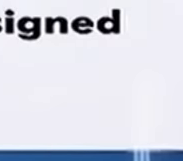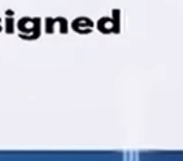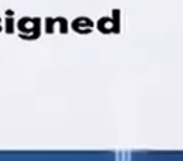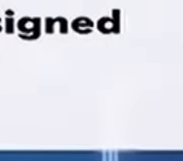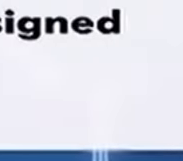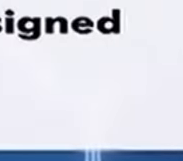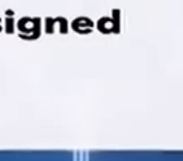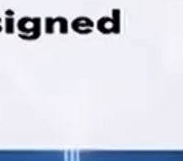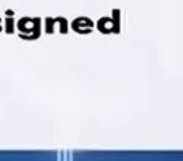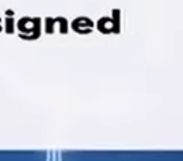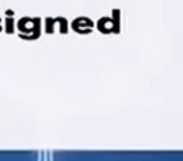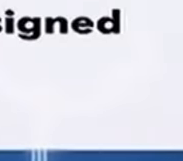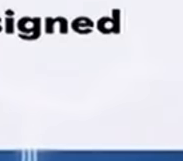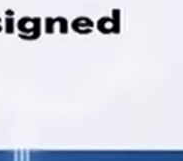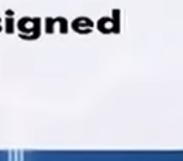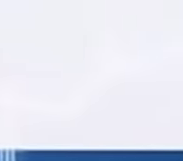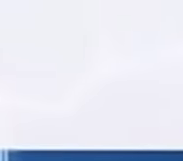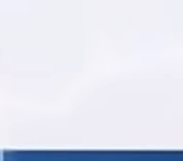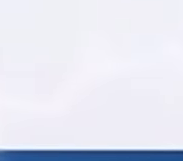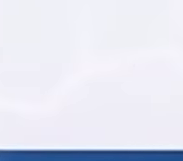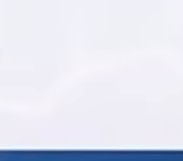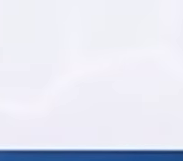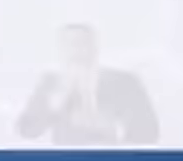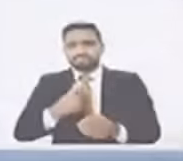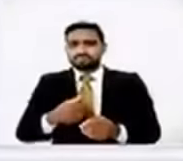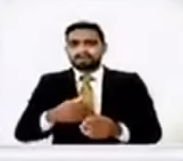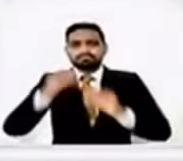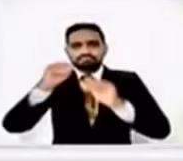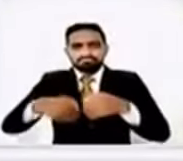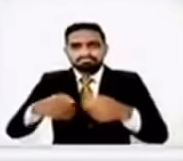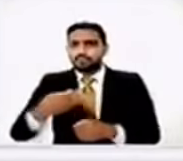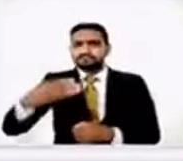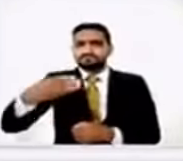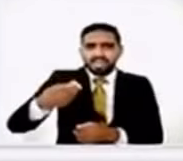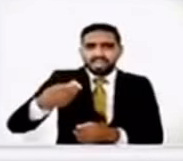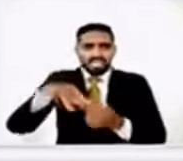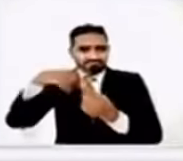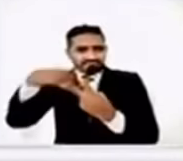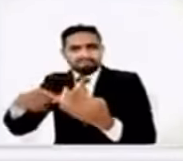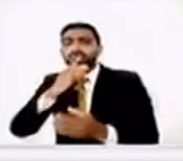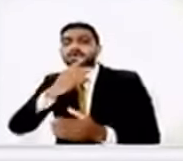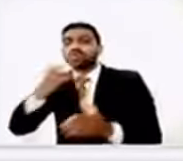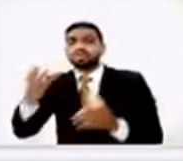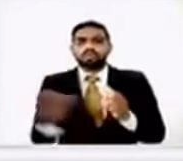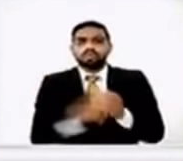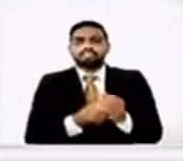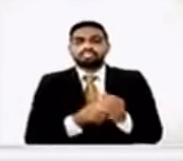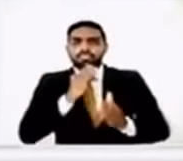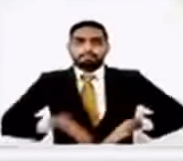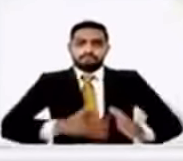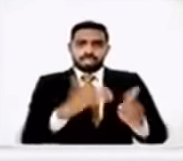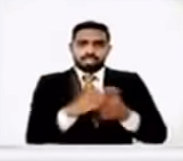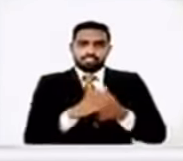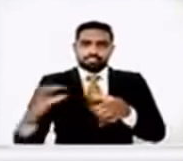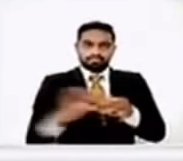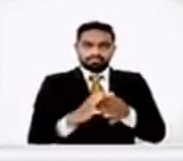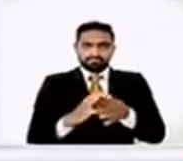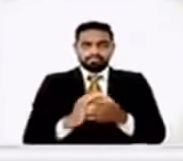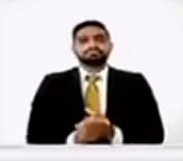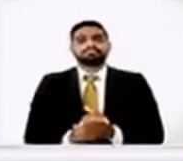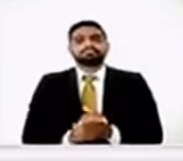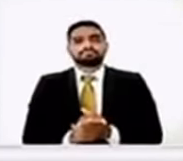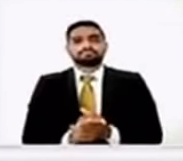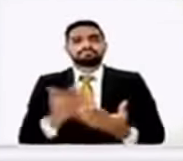assigned to the Road Development Authority. Legal action to be taken against those responsible for causing distress